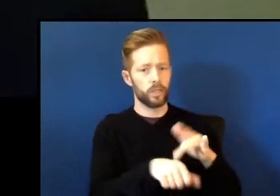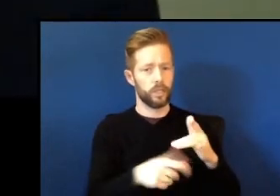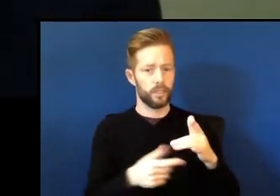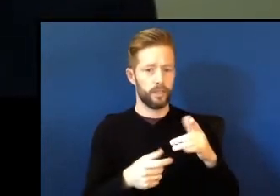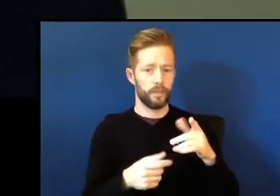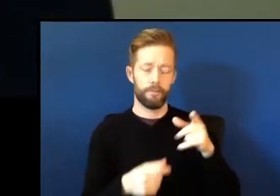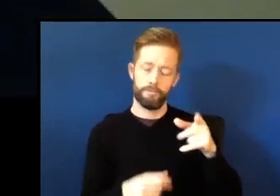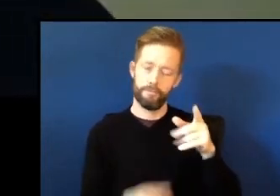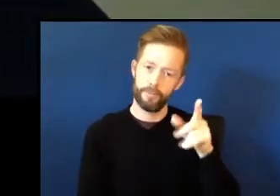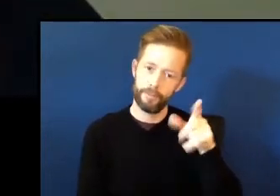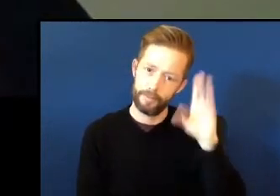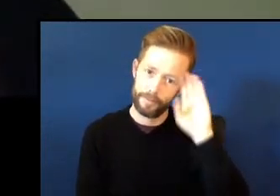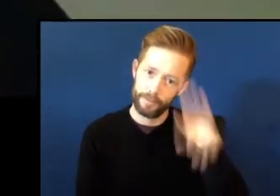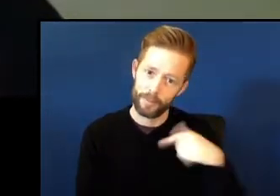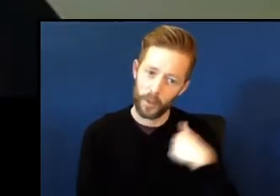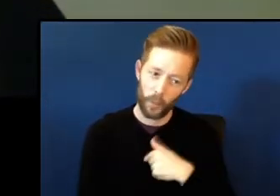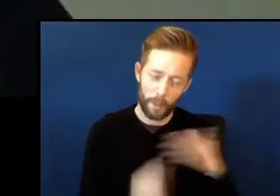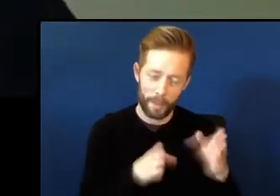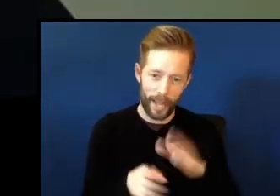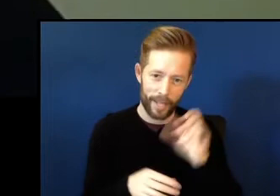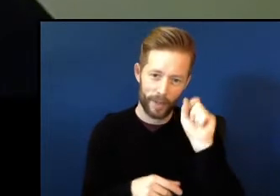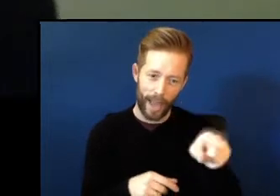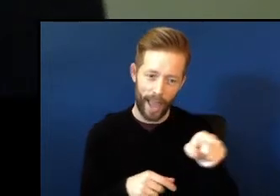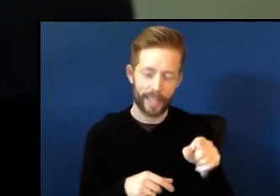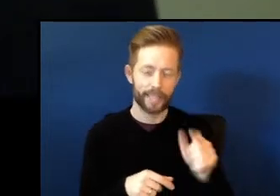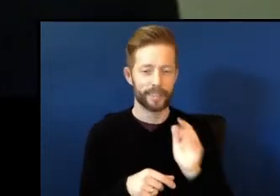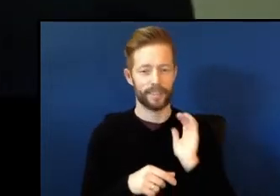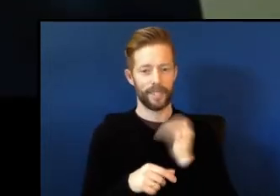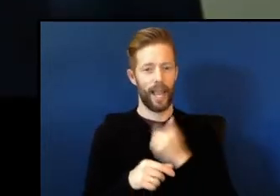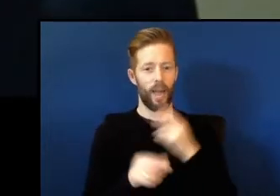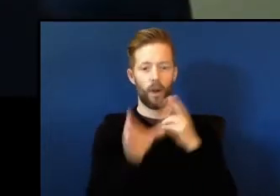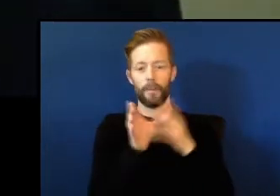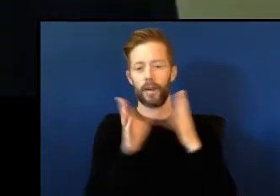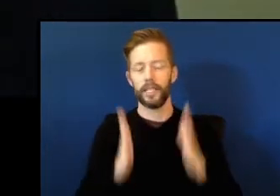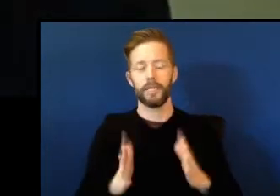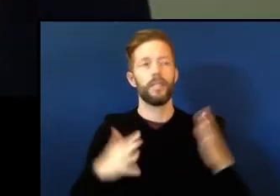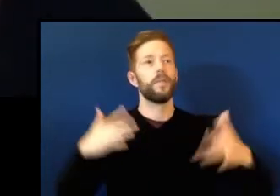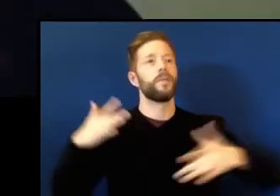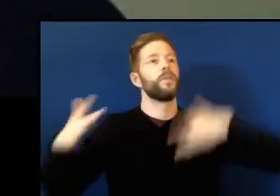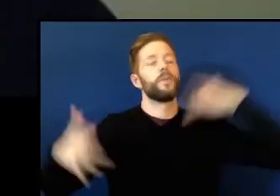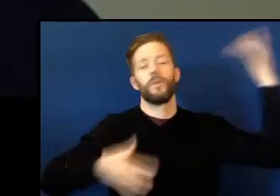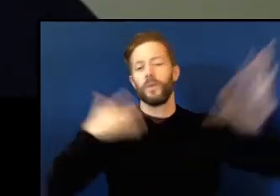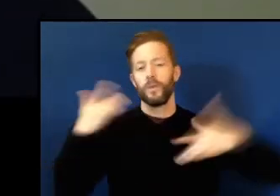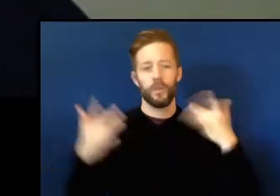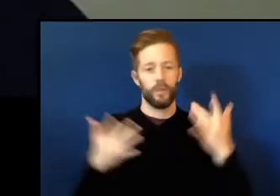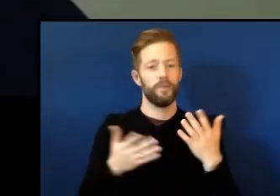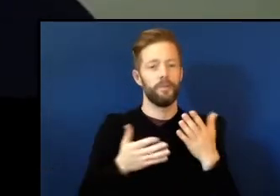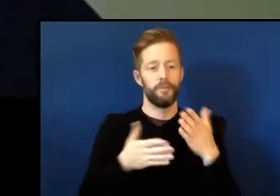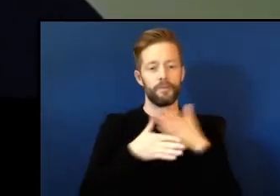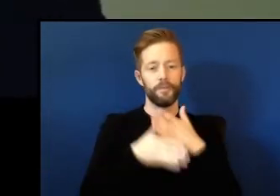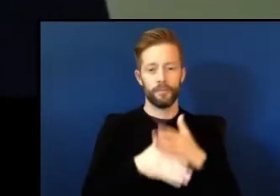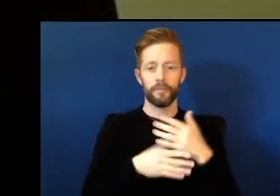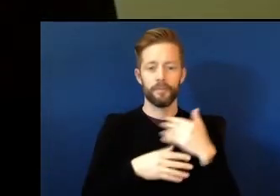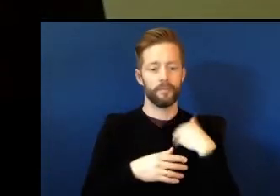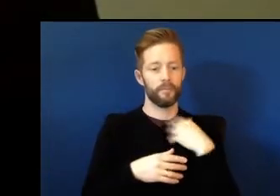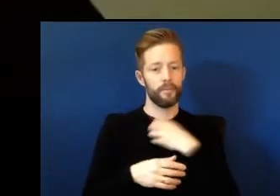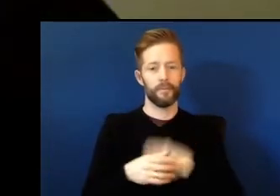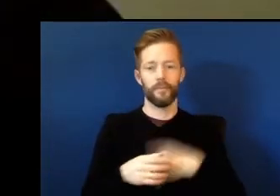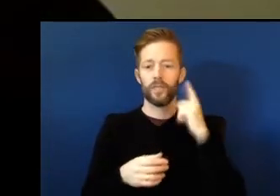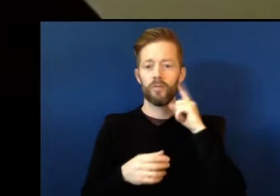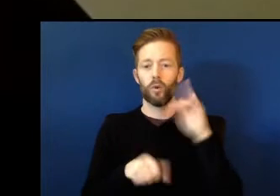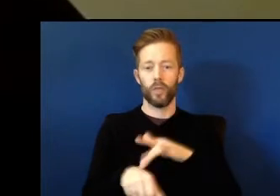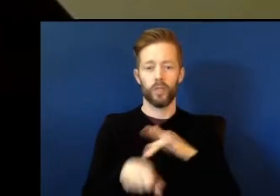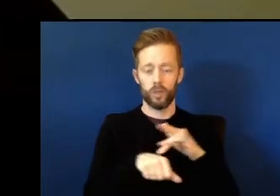know you knew that we were going to ask this, didn't you? I know our participants are so excited about or sharing. I know they're hungry